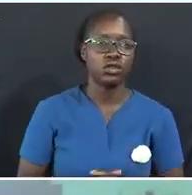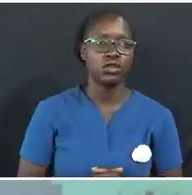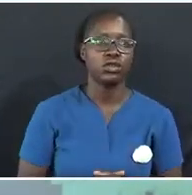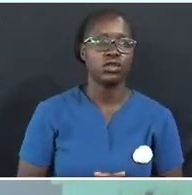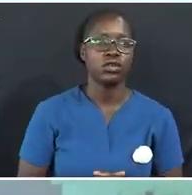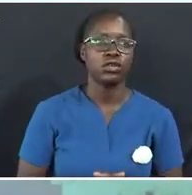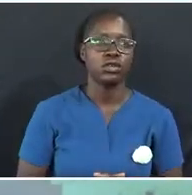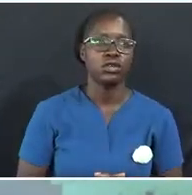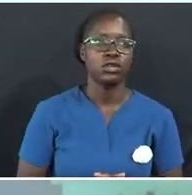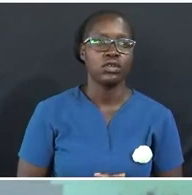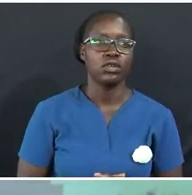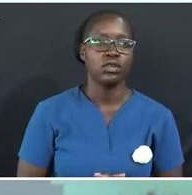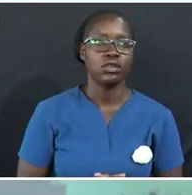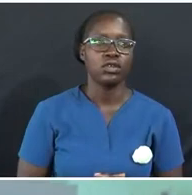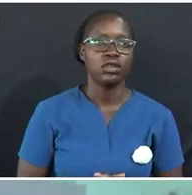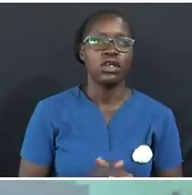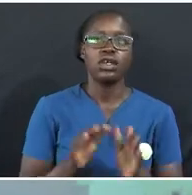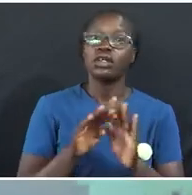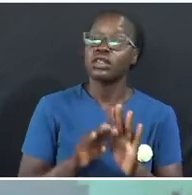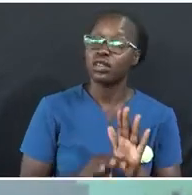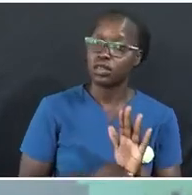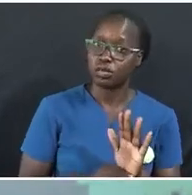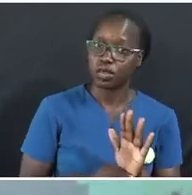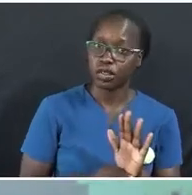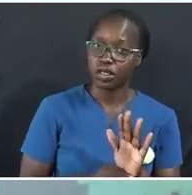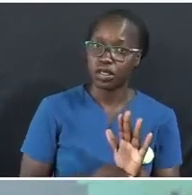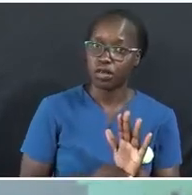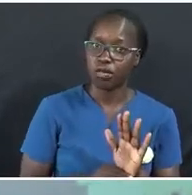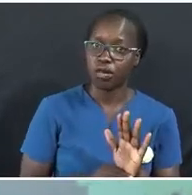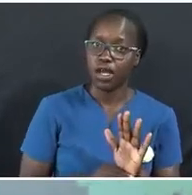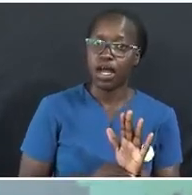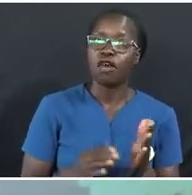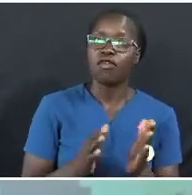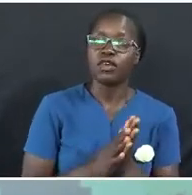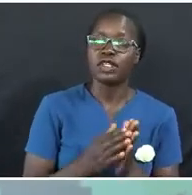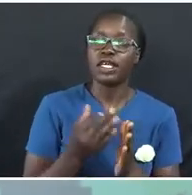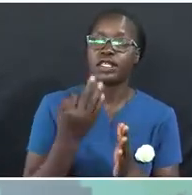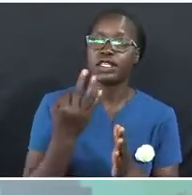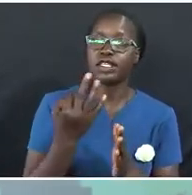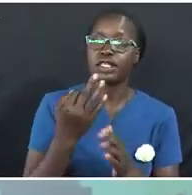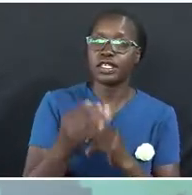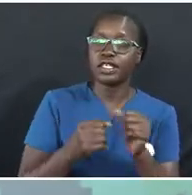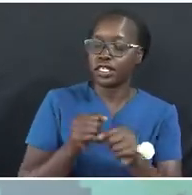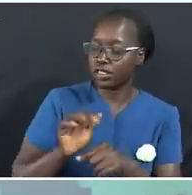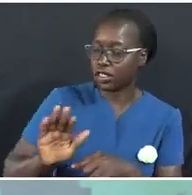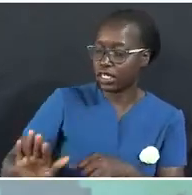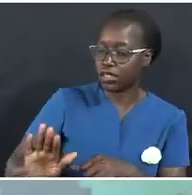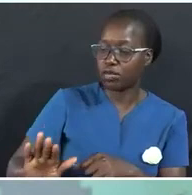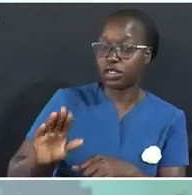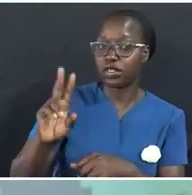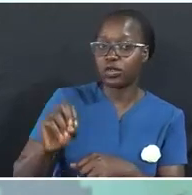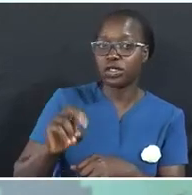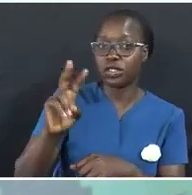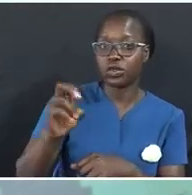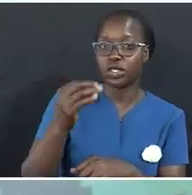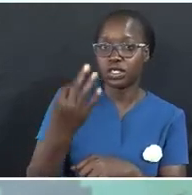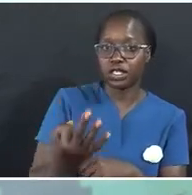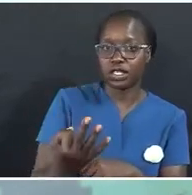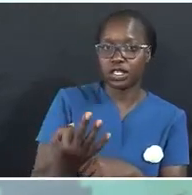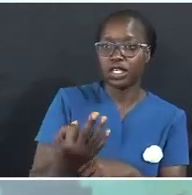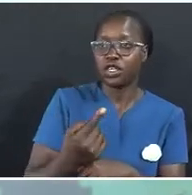Then there is a slogan for the next 3 years, the year 2023